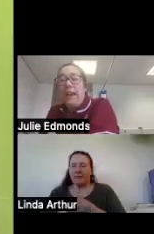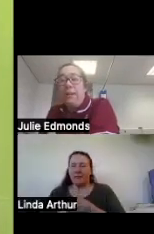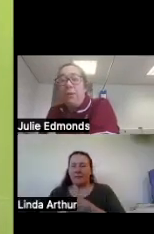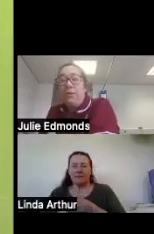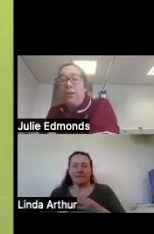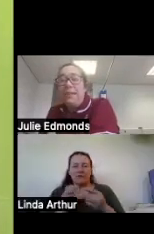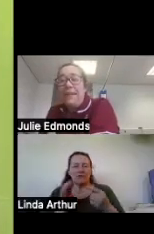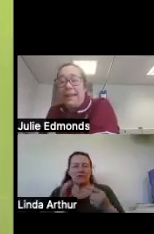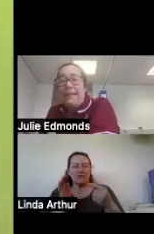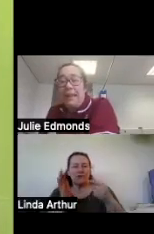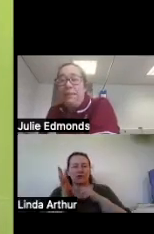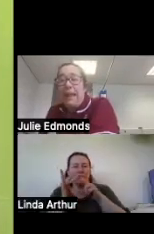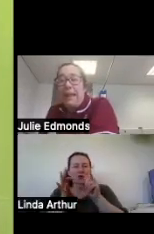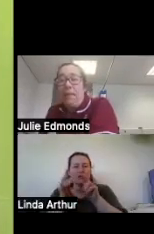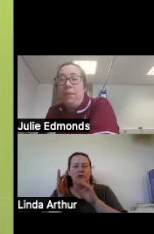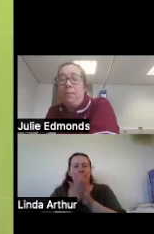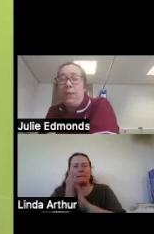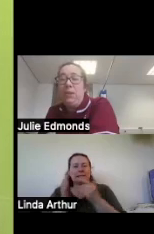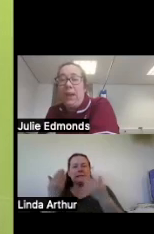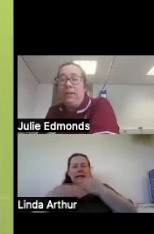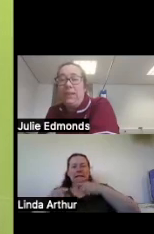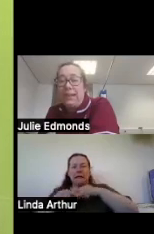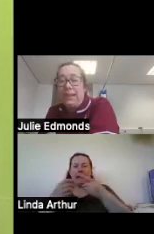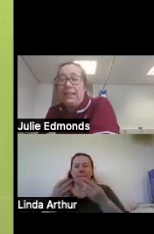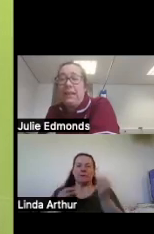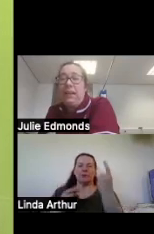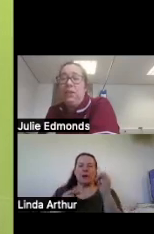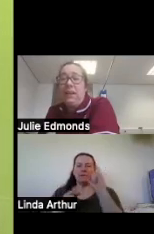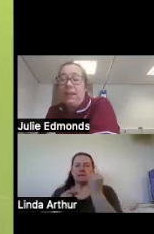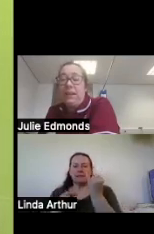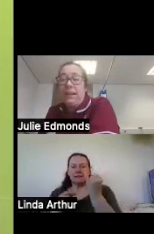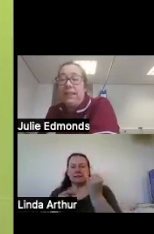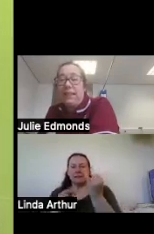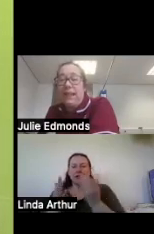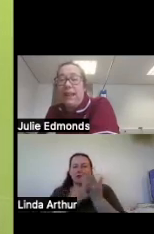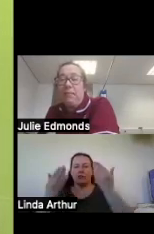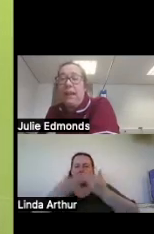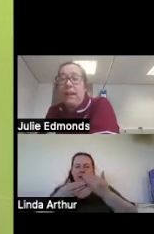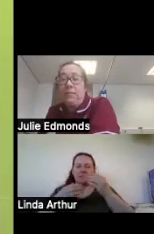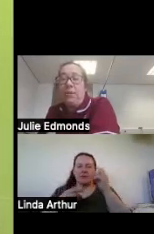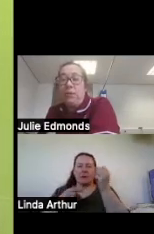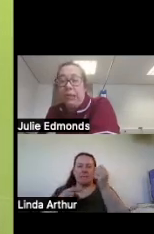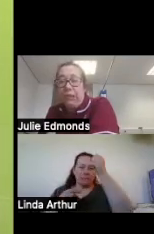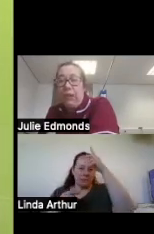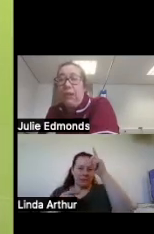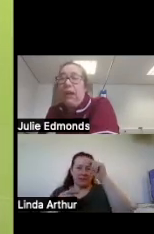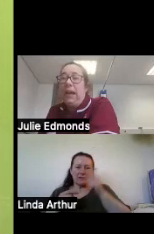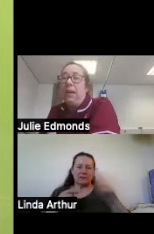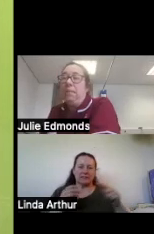Nocturia, I've wrote, so that's nighttime, getting up between 12 and 6, 12 midnight and 6 a.m., getting up to go to the